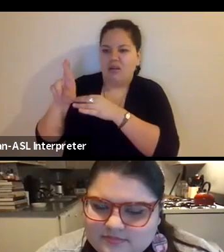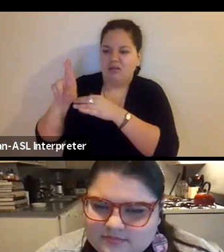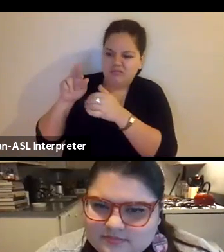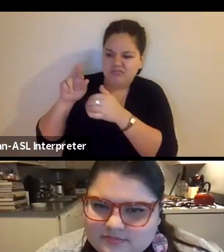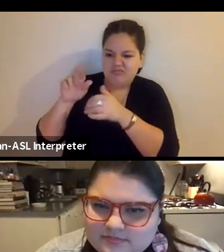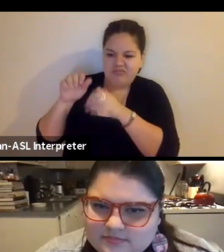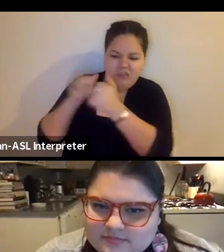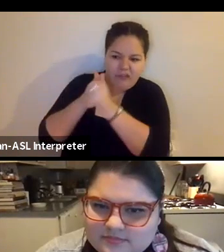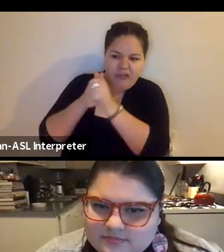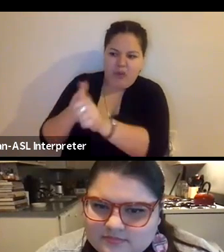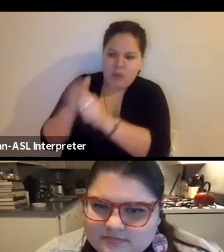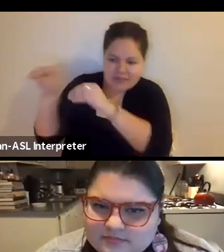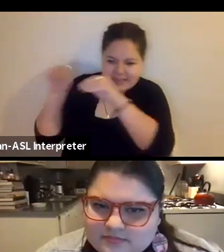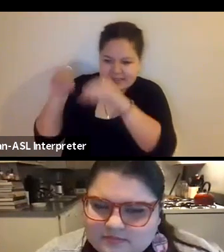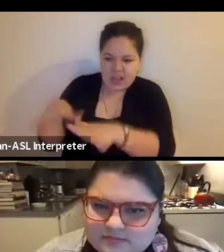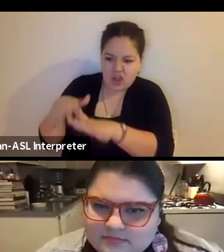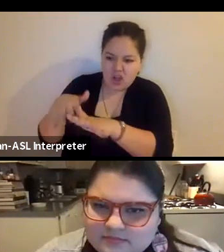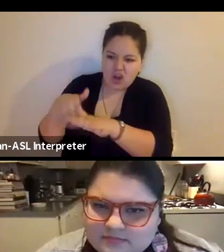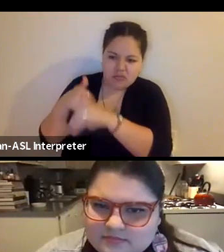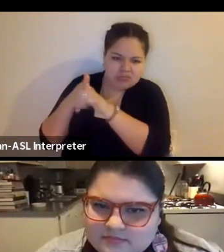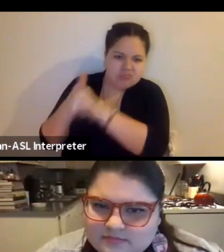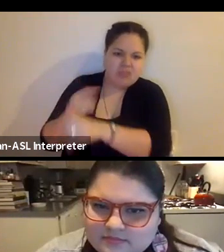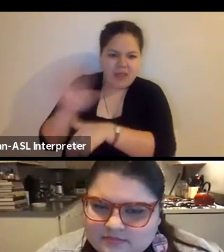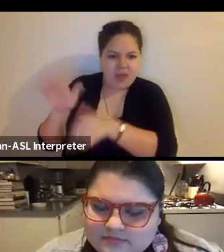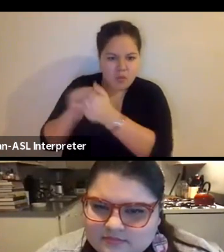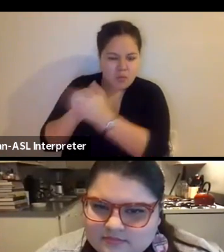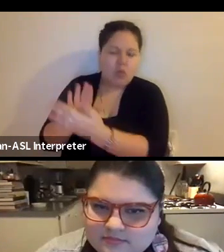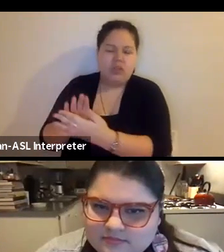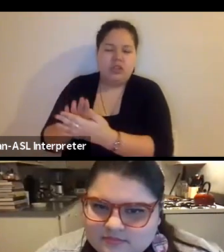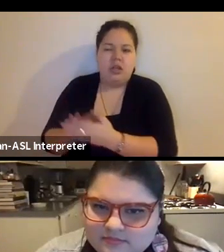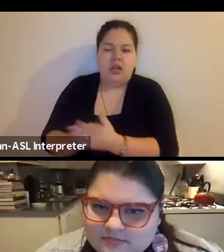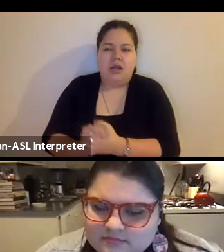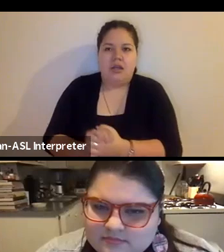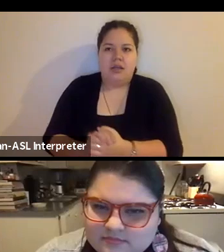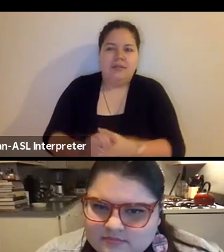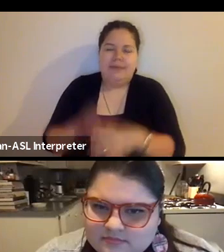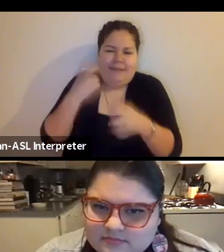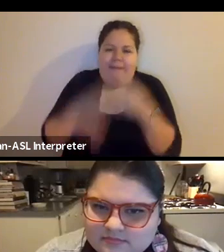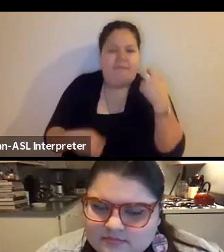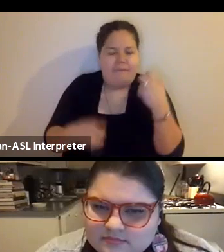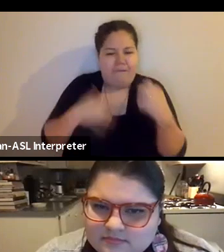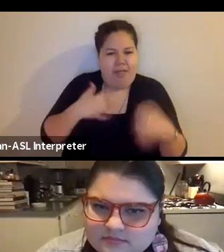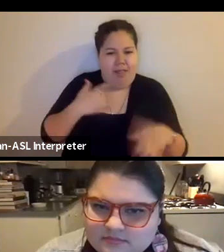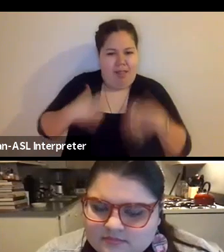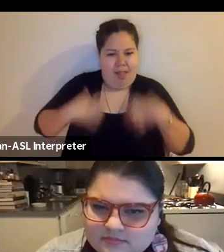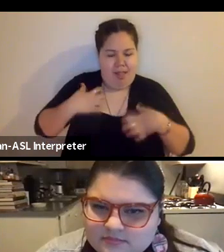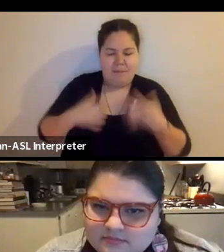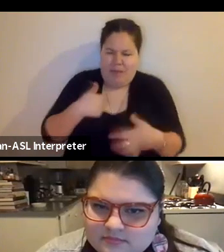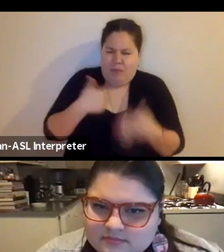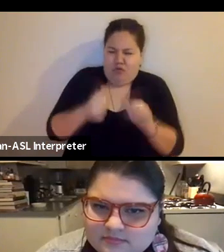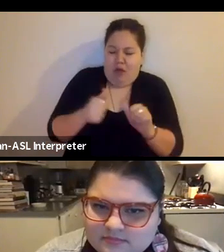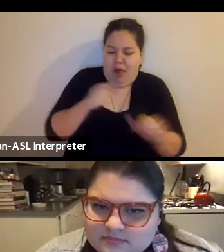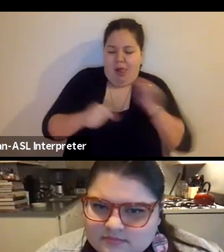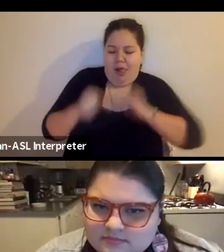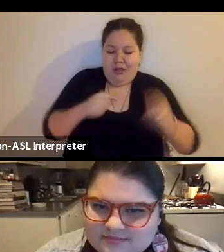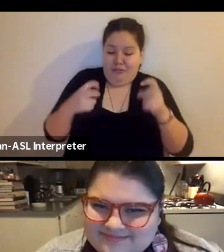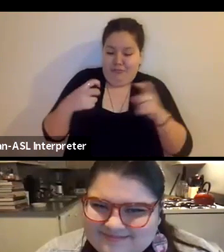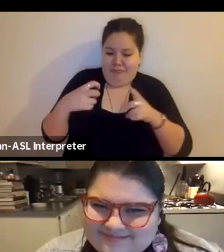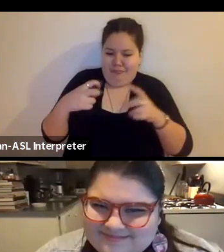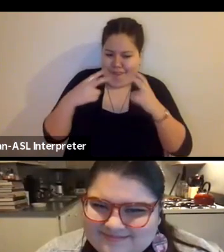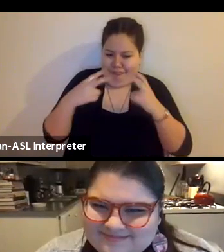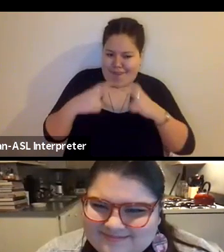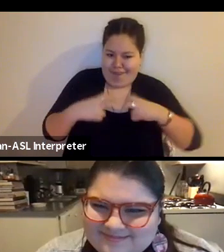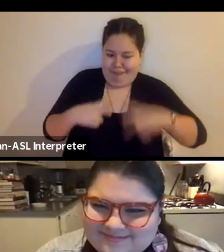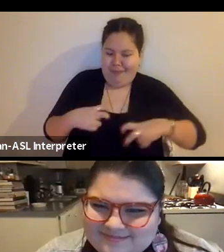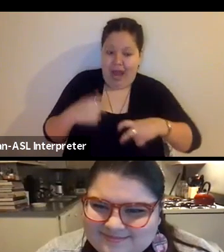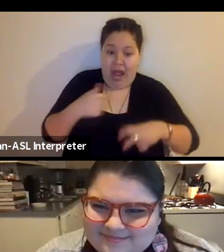I'm also wanting to be really mindful as a white settler in this conversation to yield the space, but I've really, really just wanted